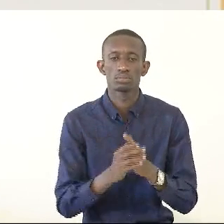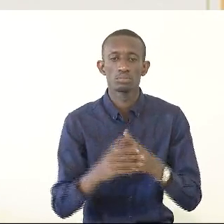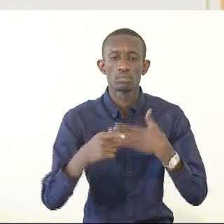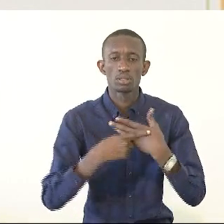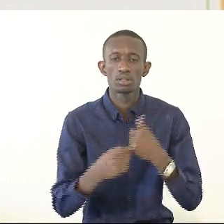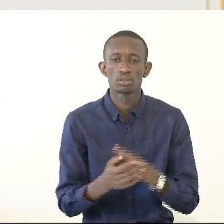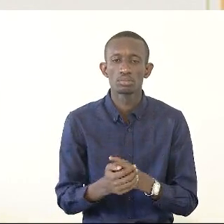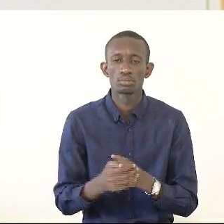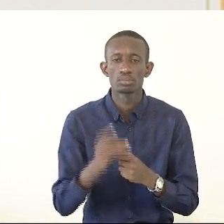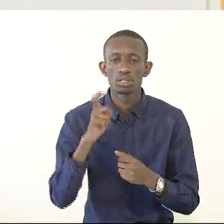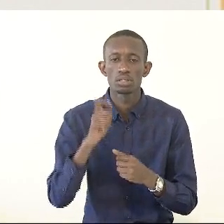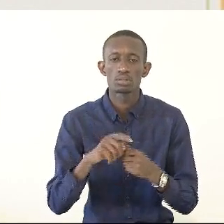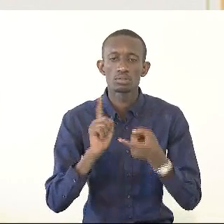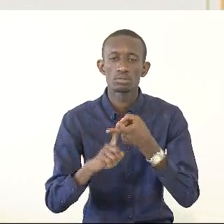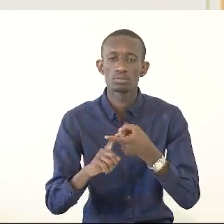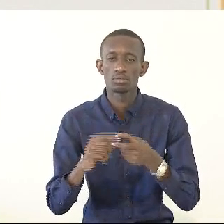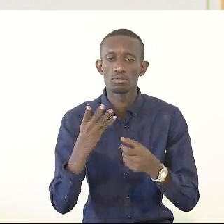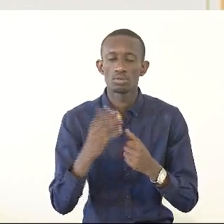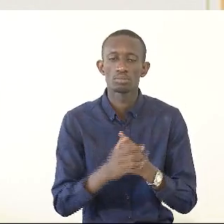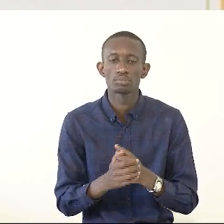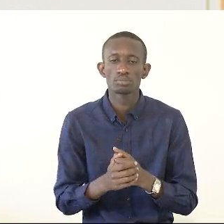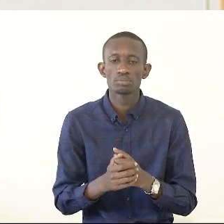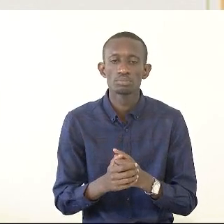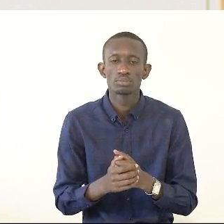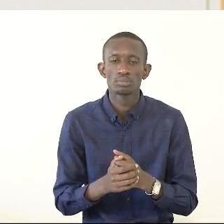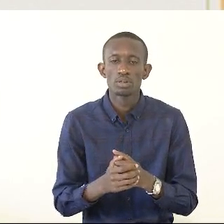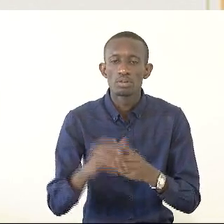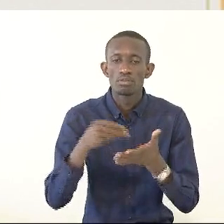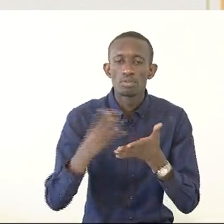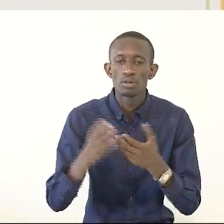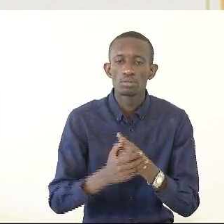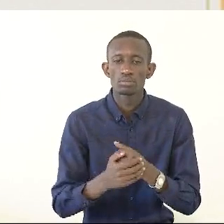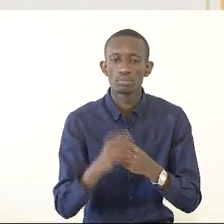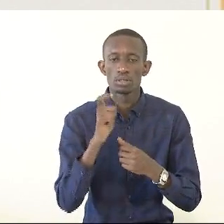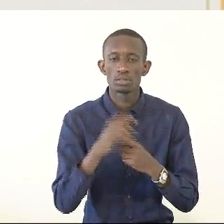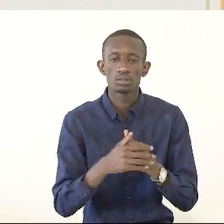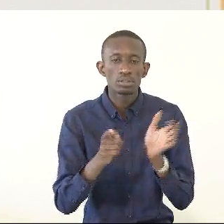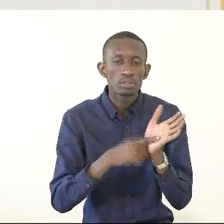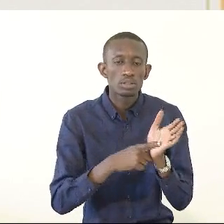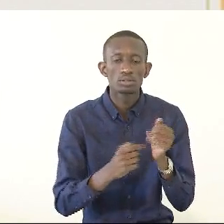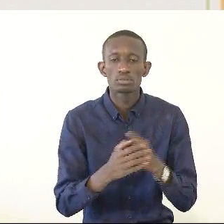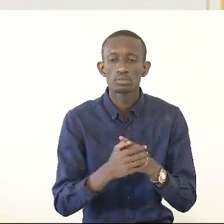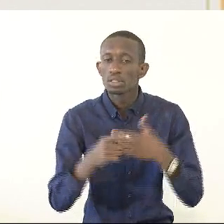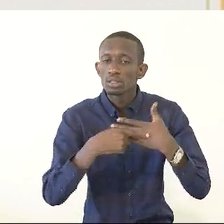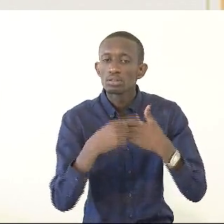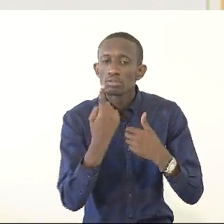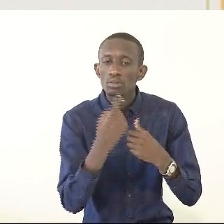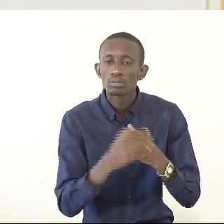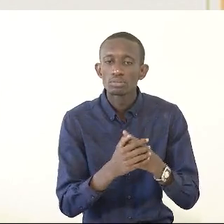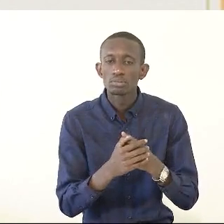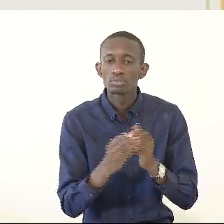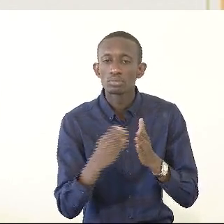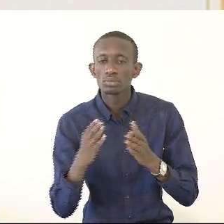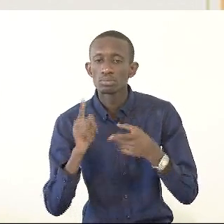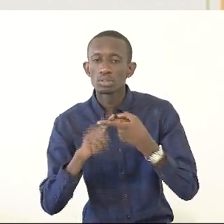4 for values of x from negative 5 to positive 5. You solve from your graph the